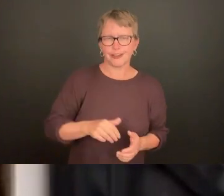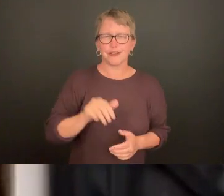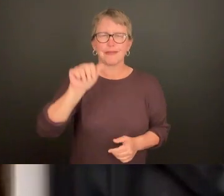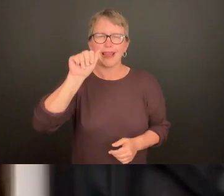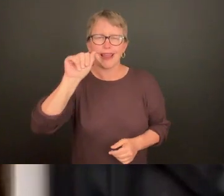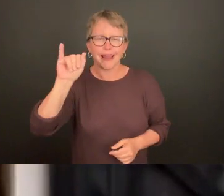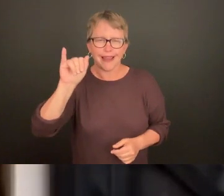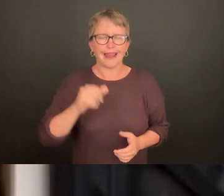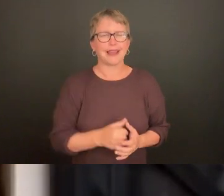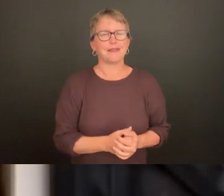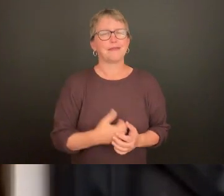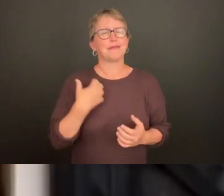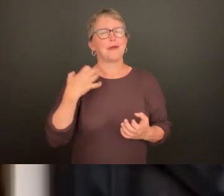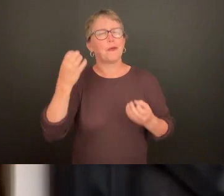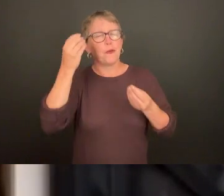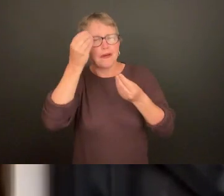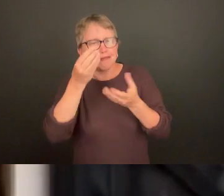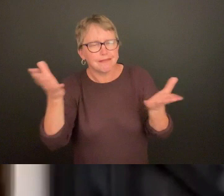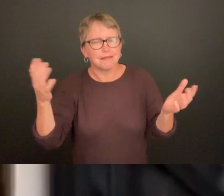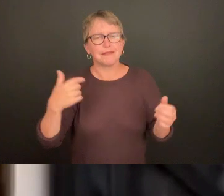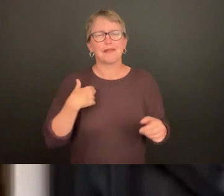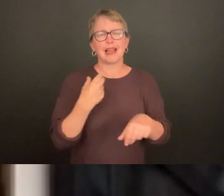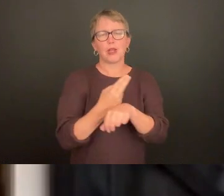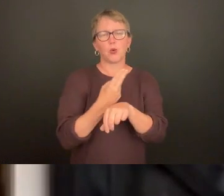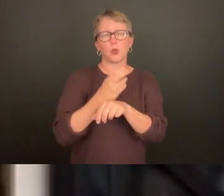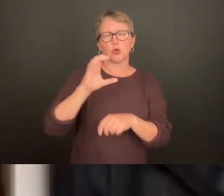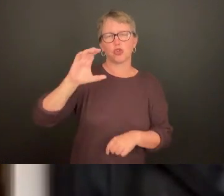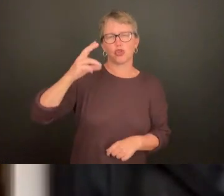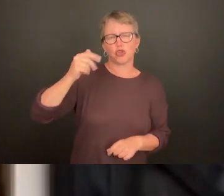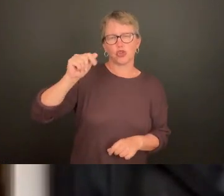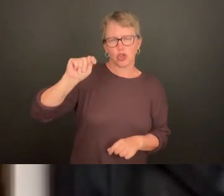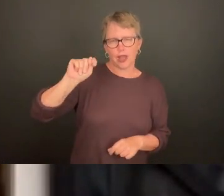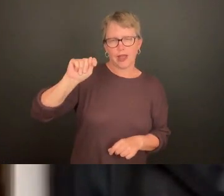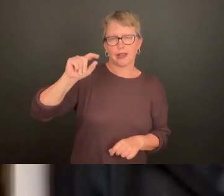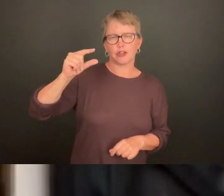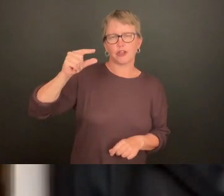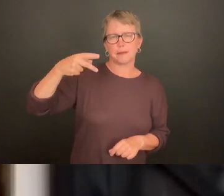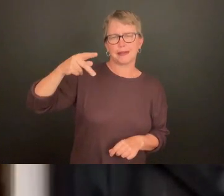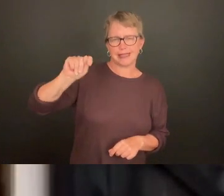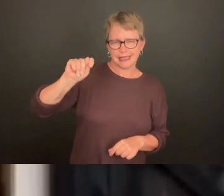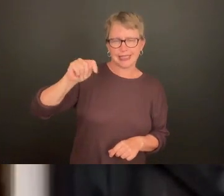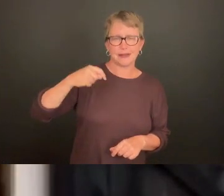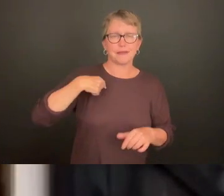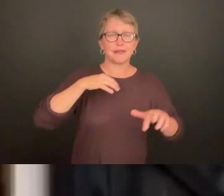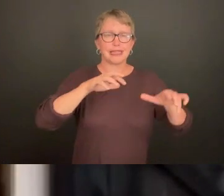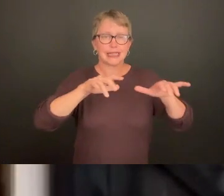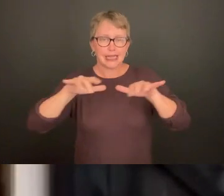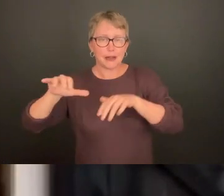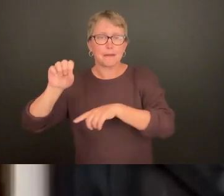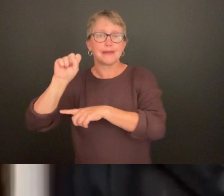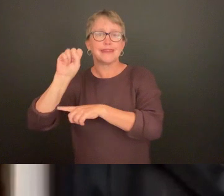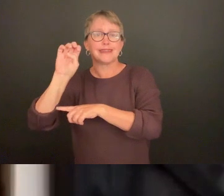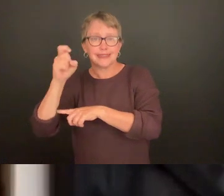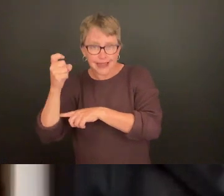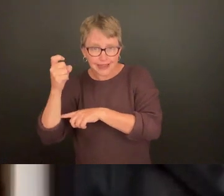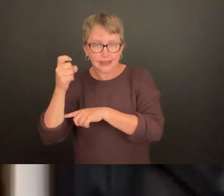for 40 some years. He recently just passed away, and a good friend of mine, and it's in